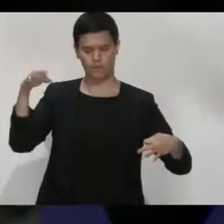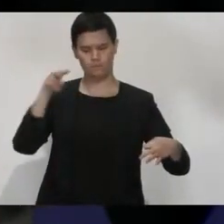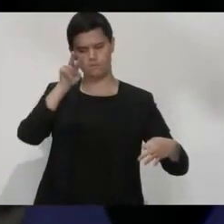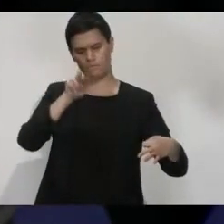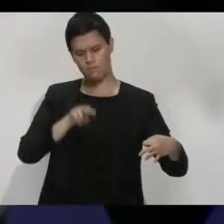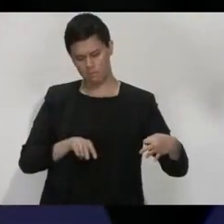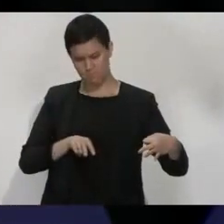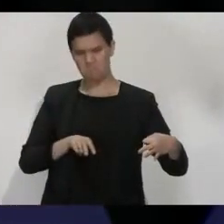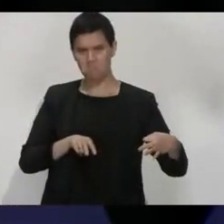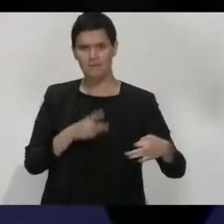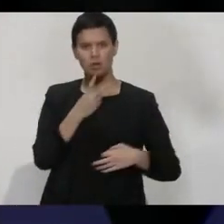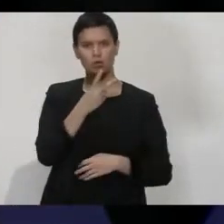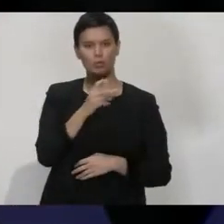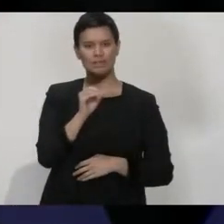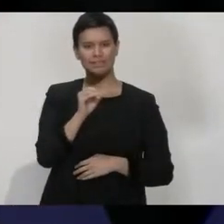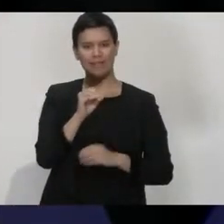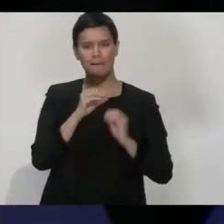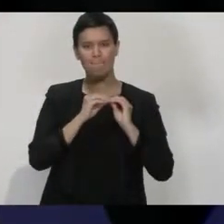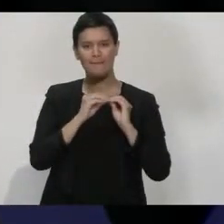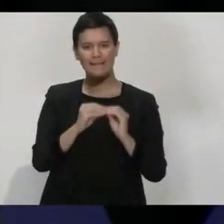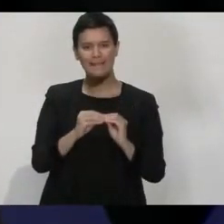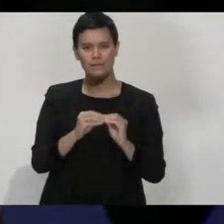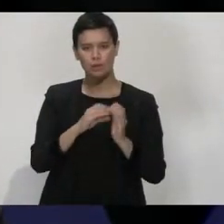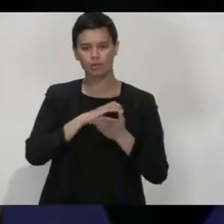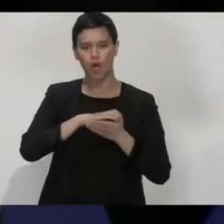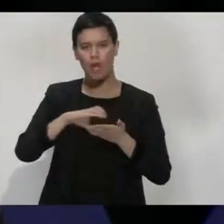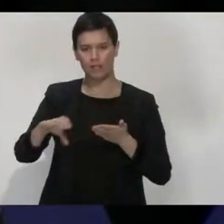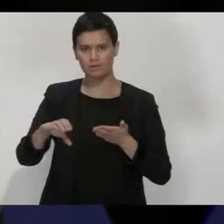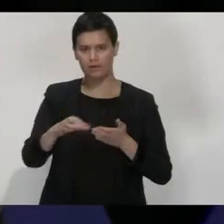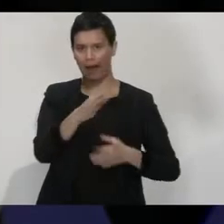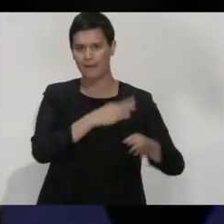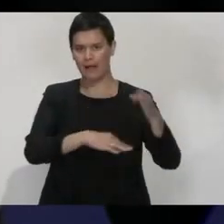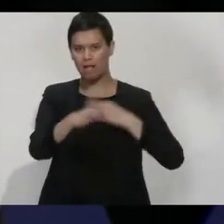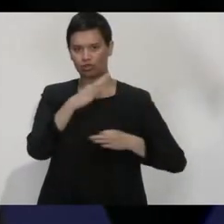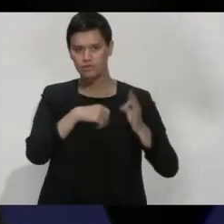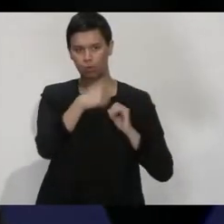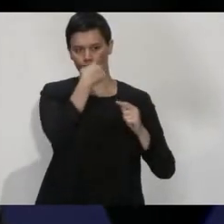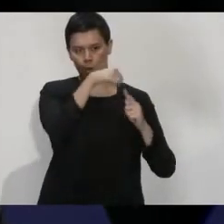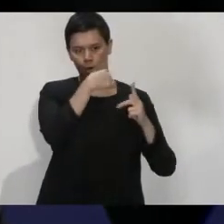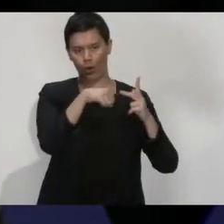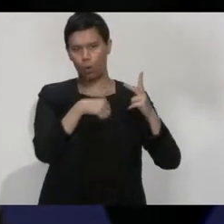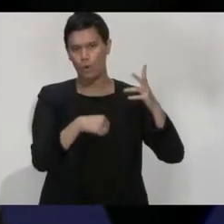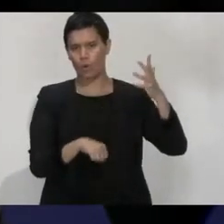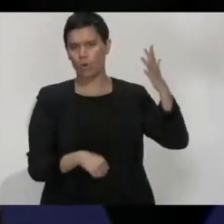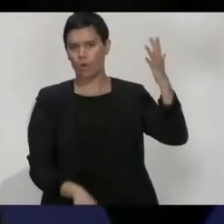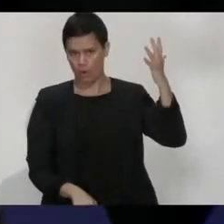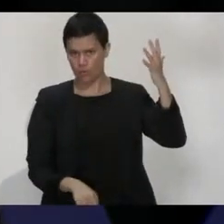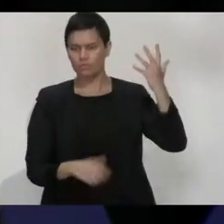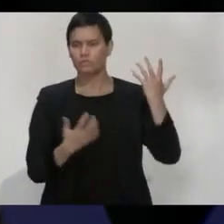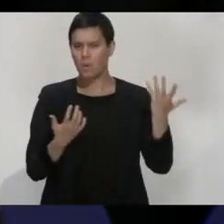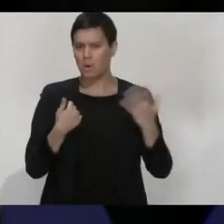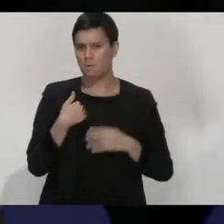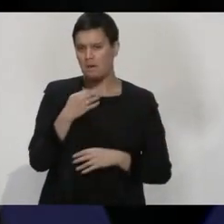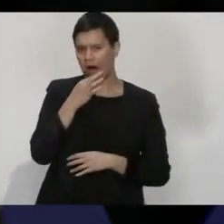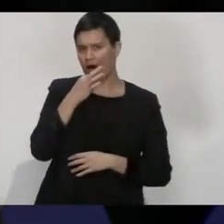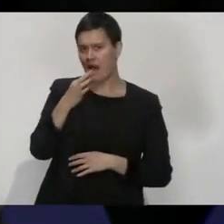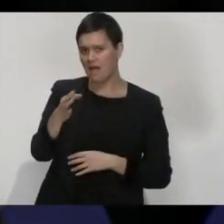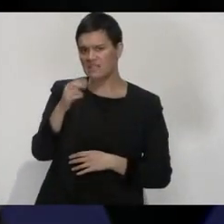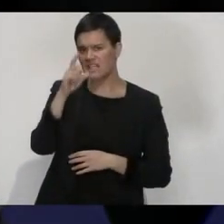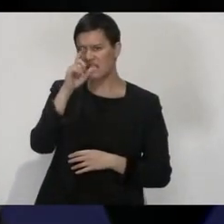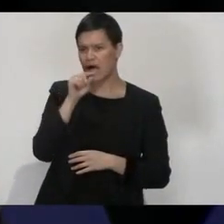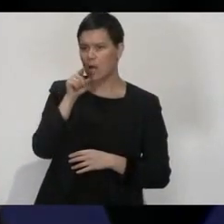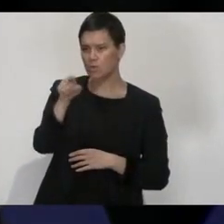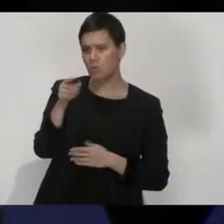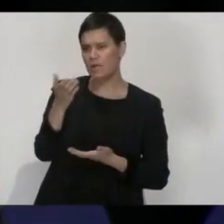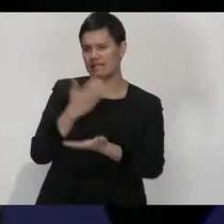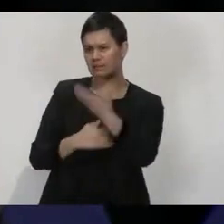billion worth of spending pitches from other ministers who were looking to get different COVID funds up and running. Could you just maybe potentially give us sort of an